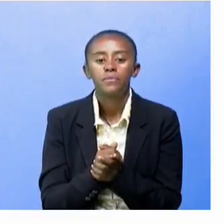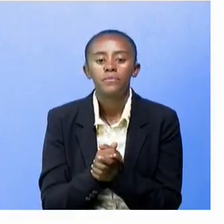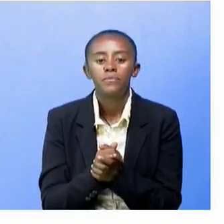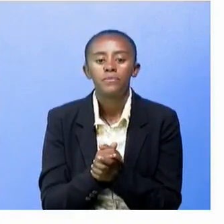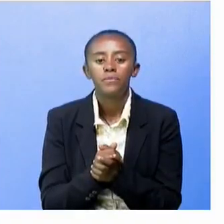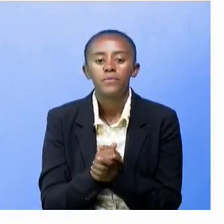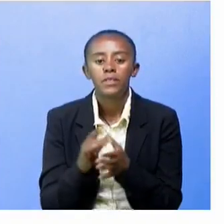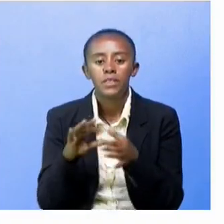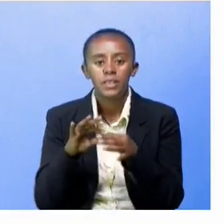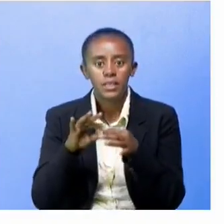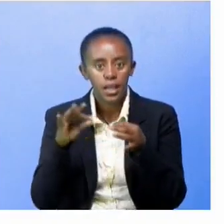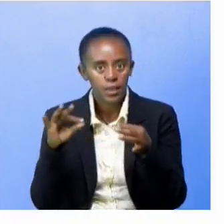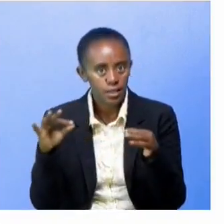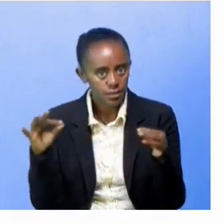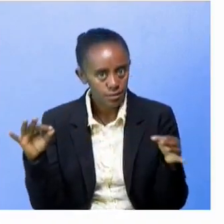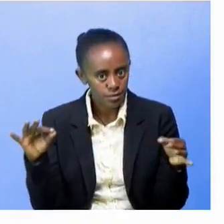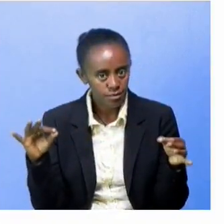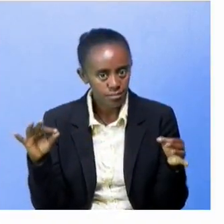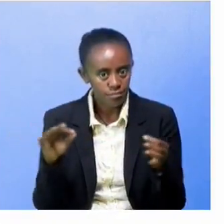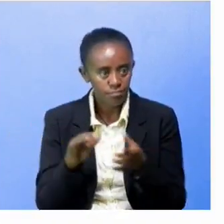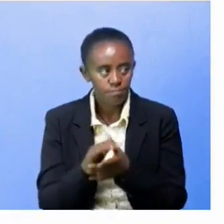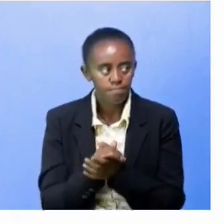sentences